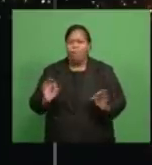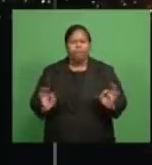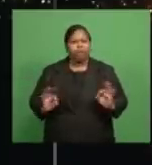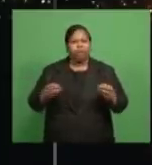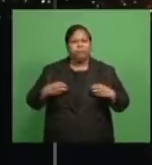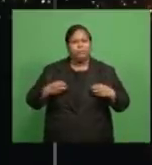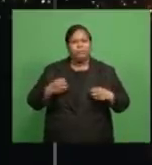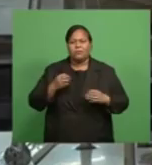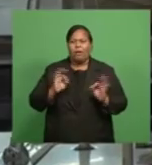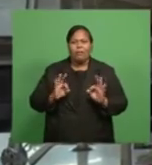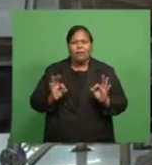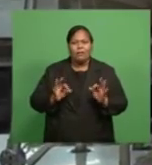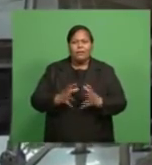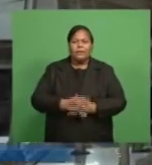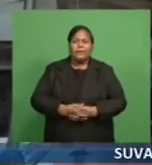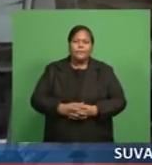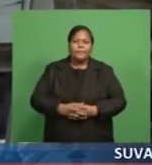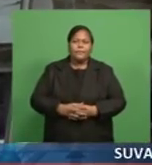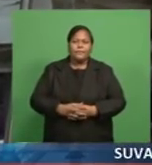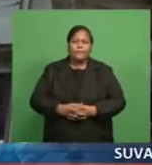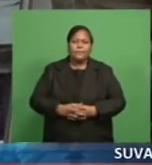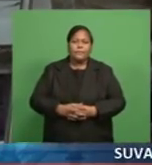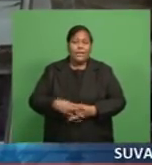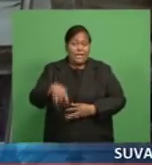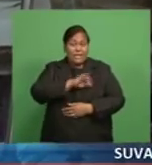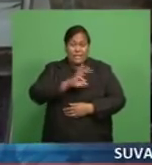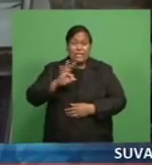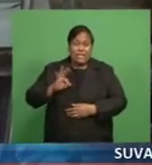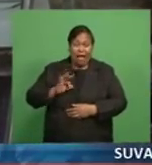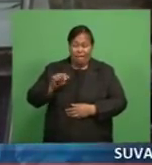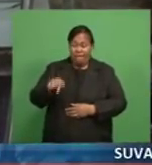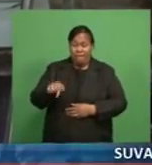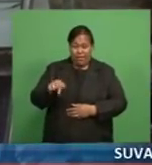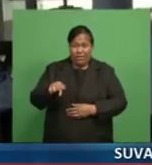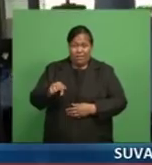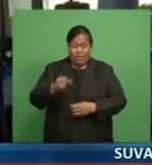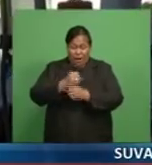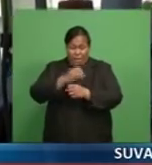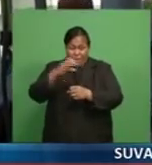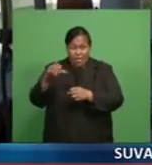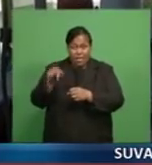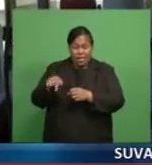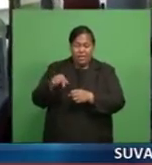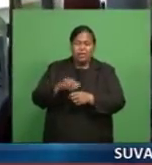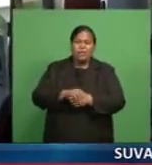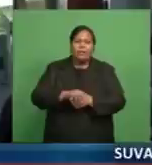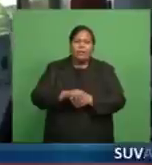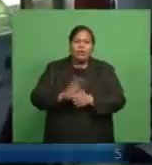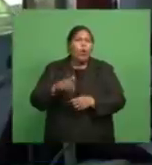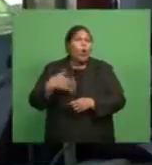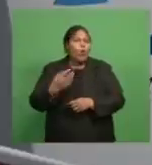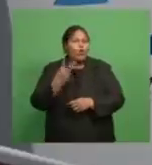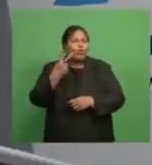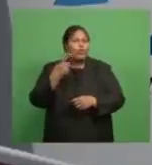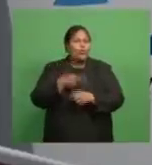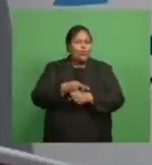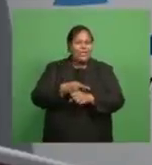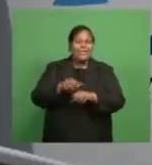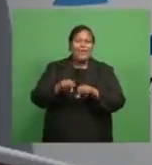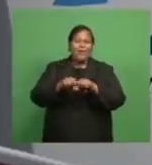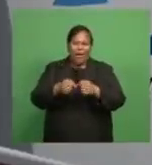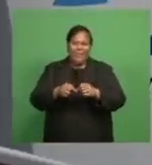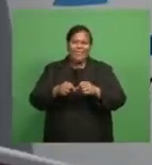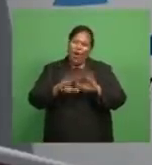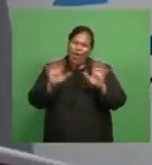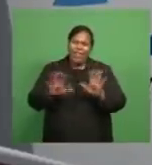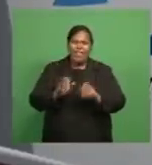Kumar reports. The employees of Performance Flotation Development Limited usually get 2 weeks break for Easter. However,